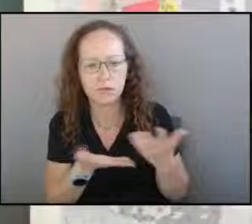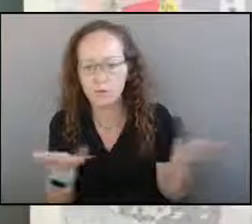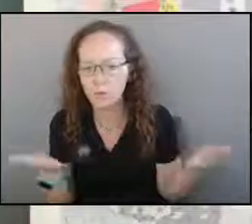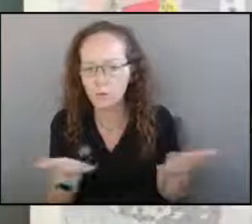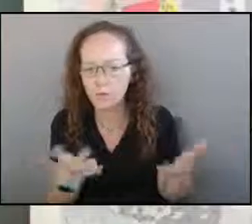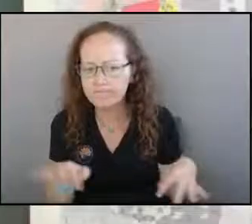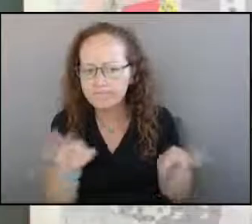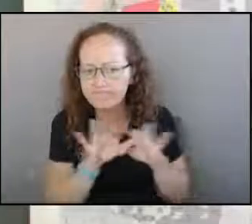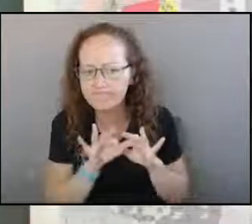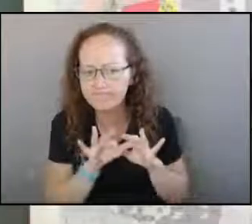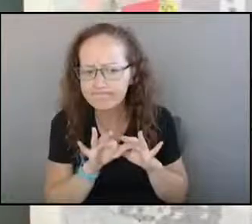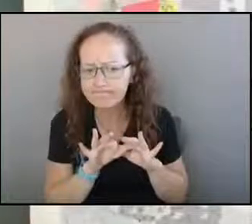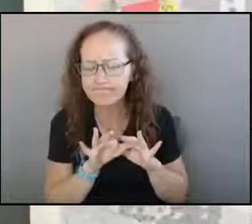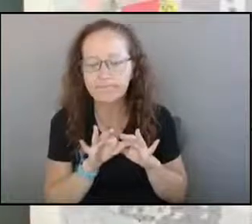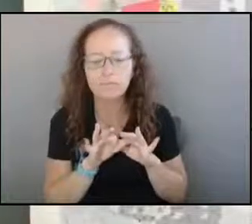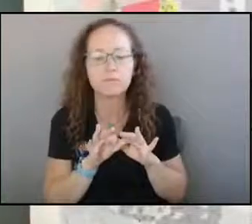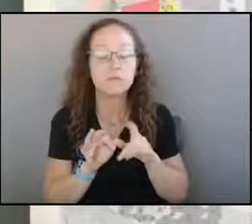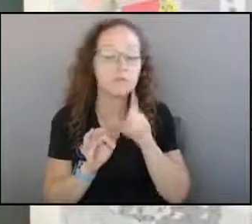it's really,